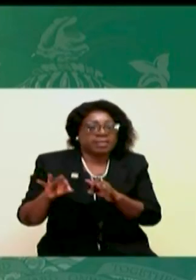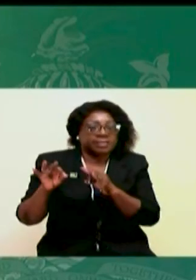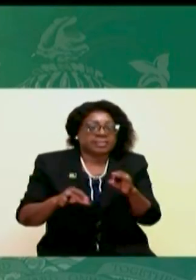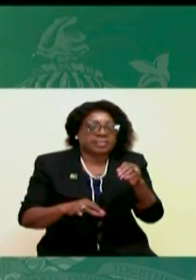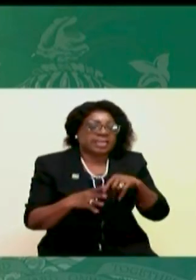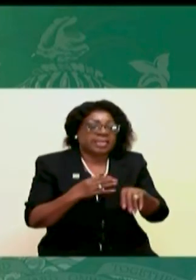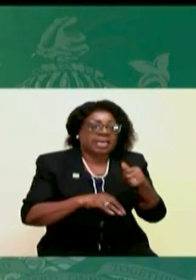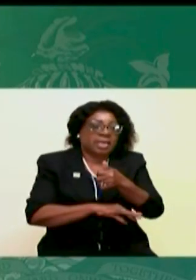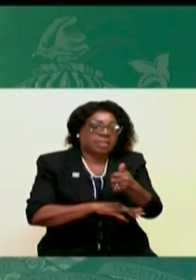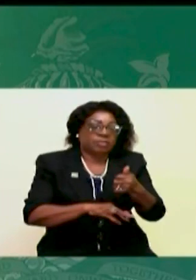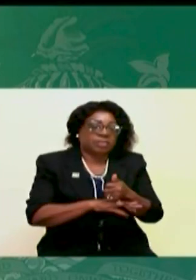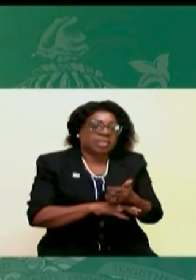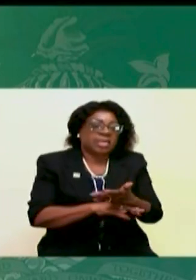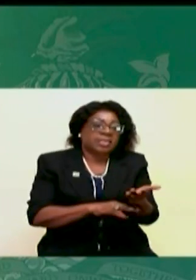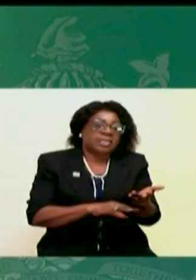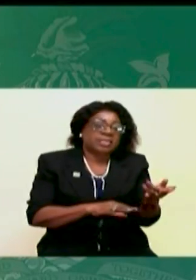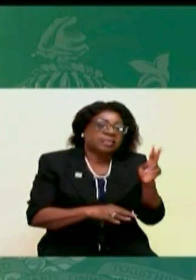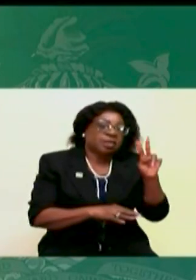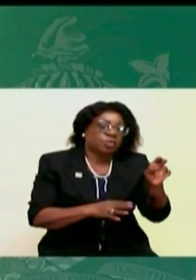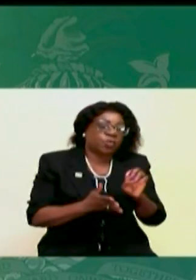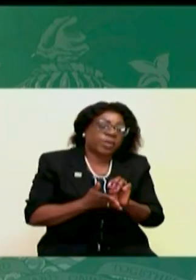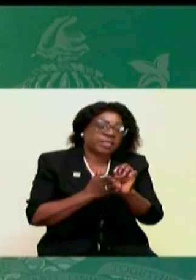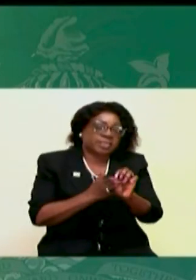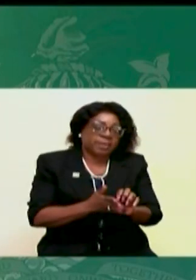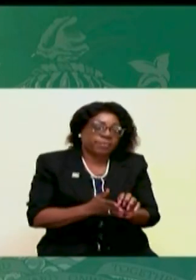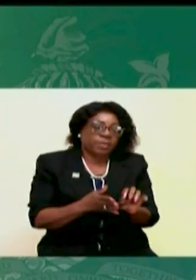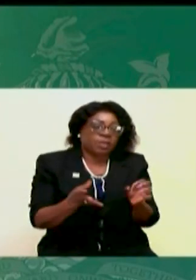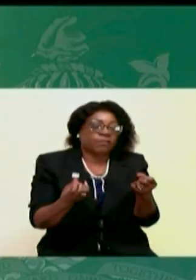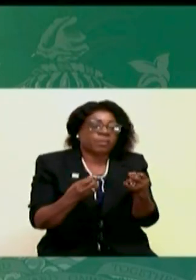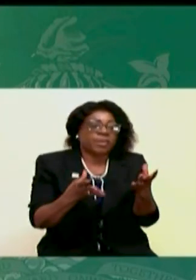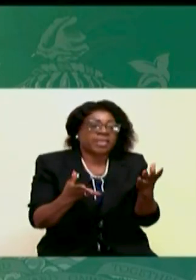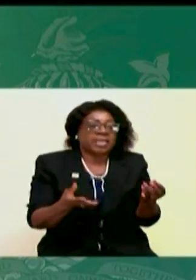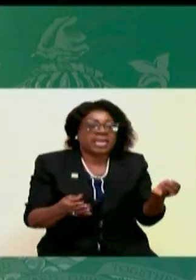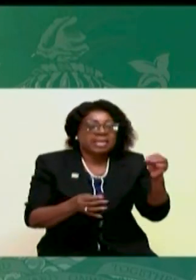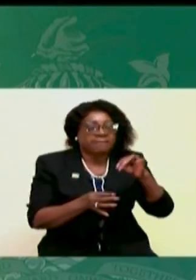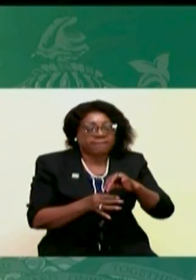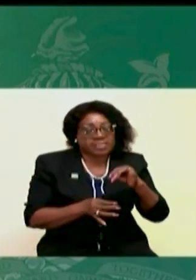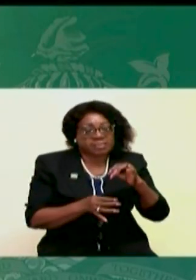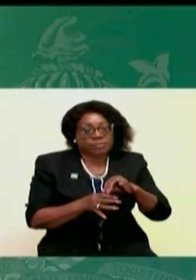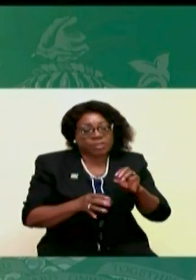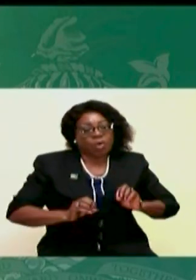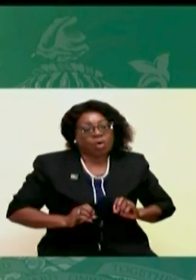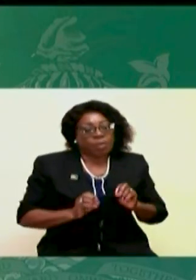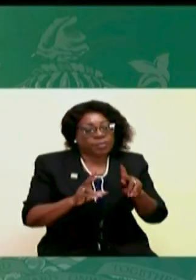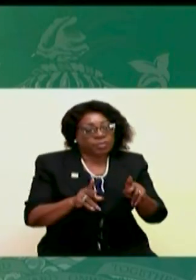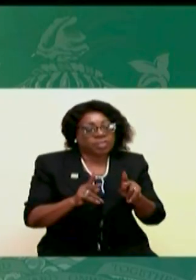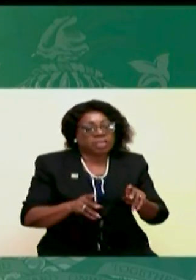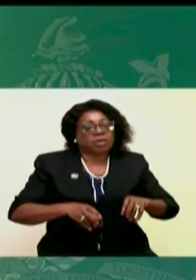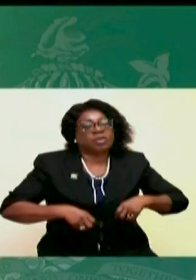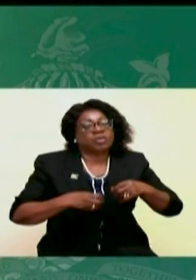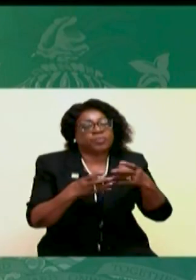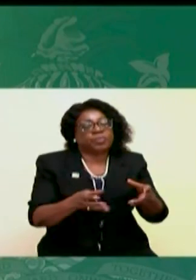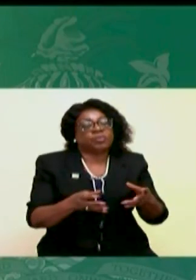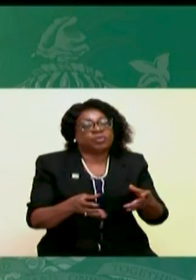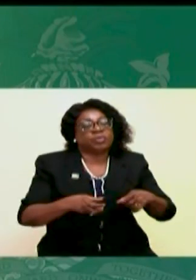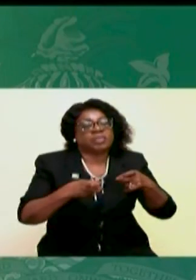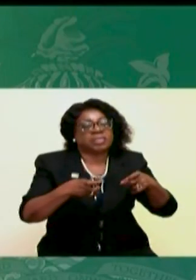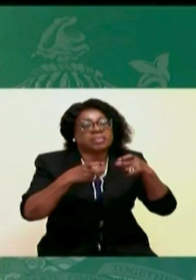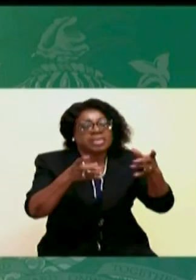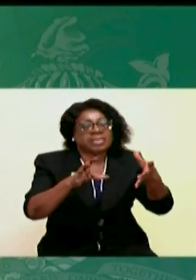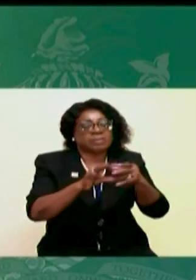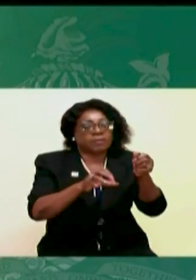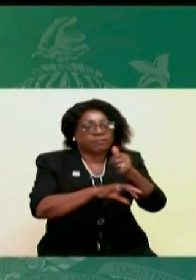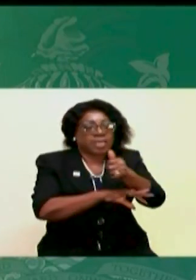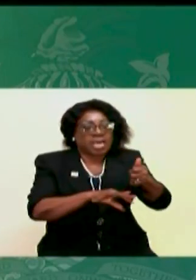These are just two examples of the many investment opportunities that have contributed to the success of the Andrusian